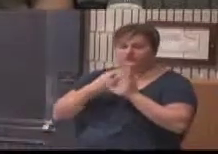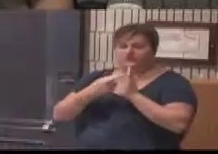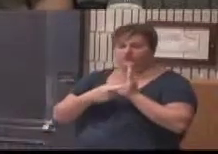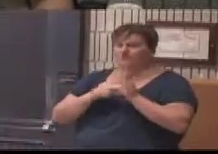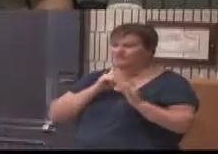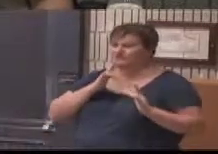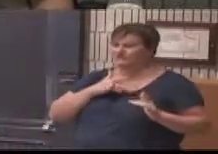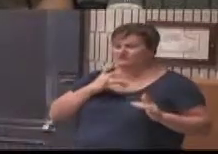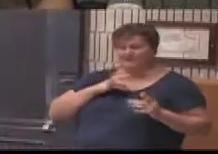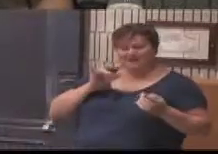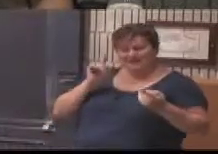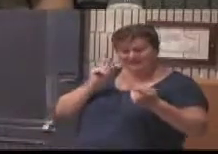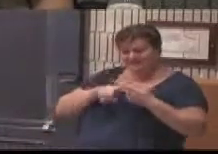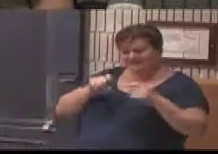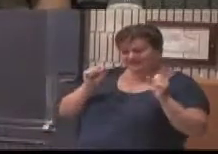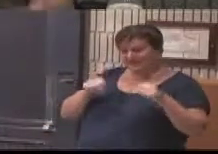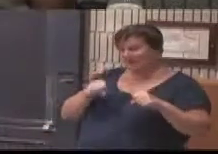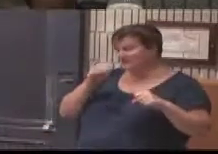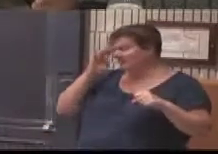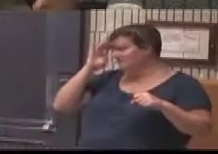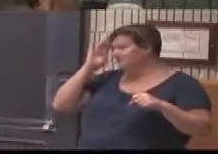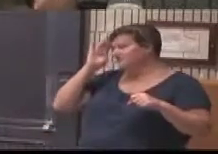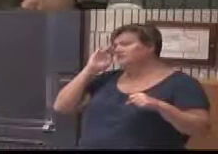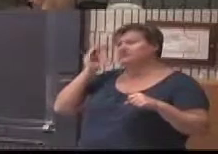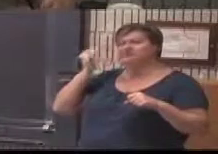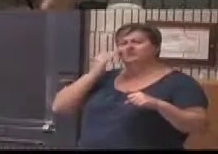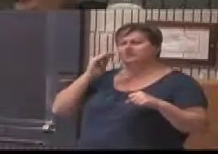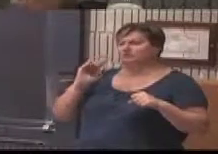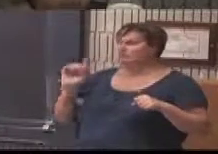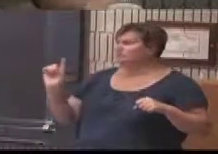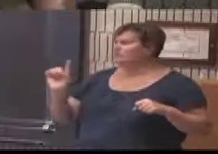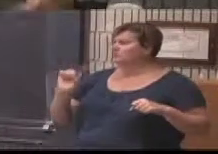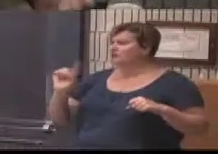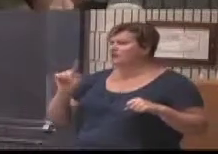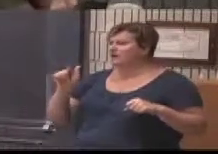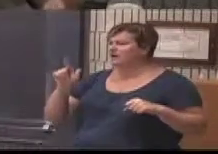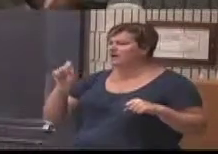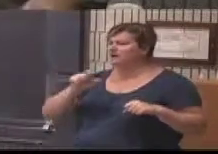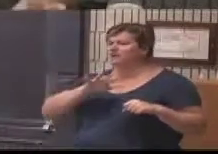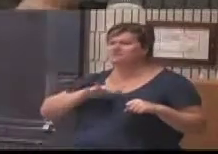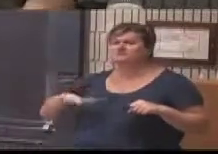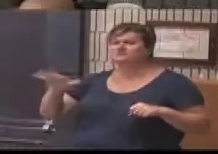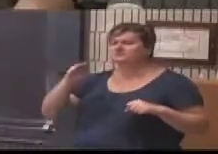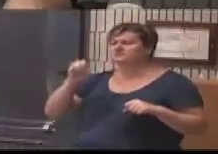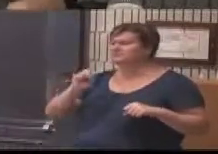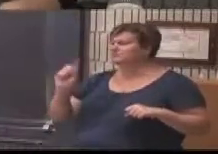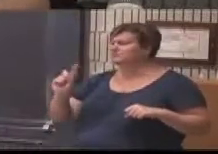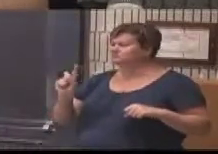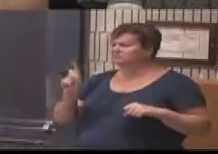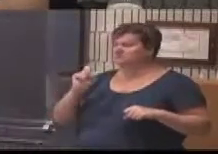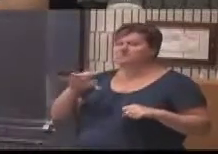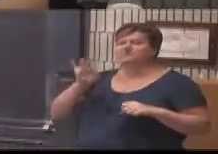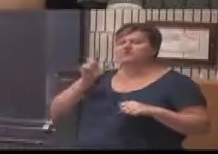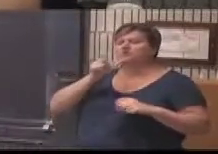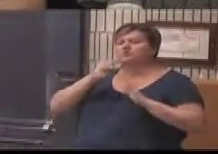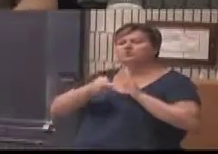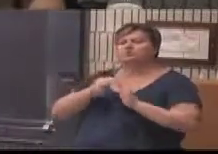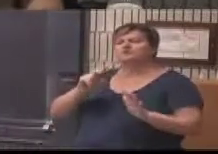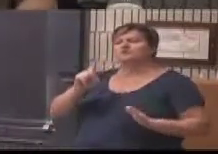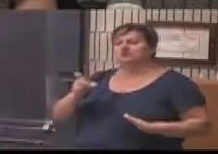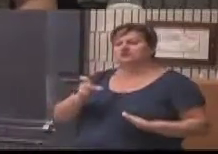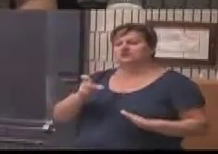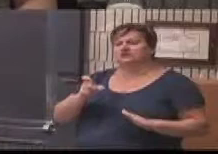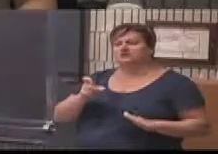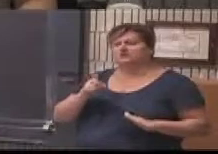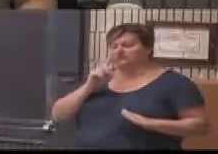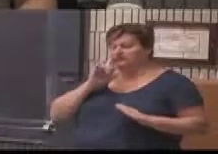we really feel that until we can know where ALS is, we need to find out who's been diagnosed with it, just as the